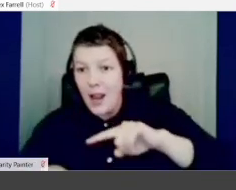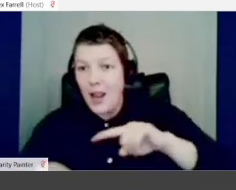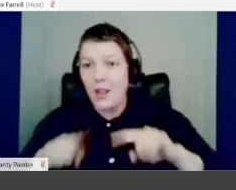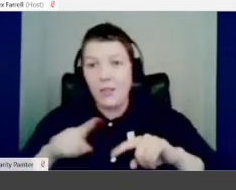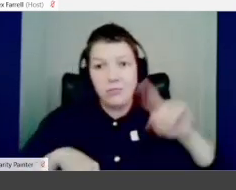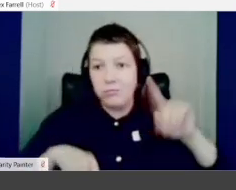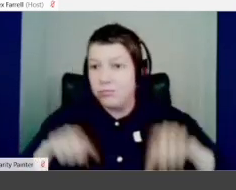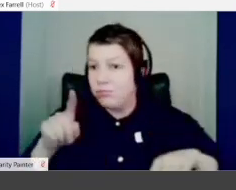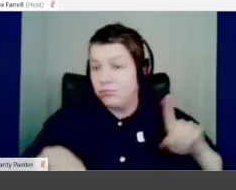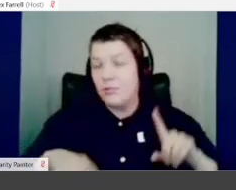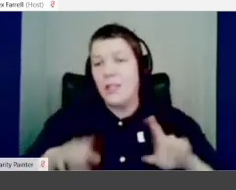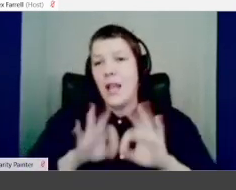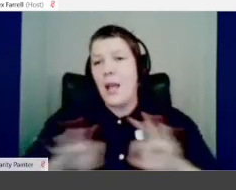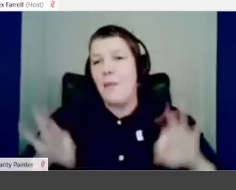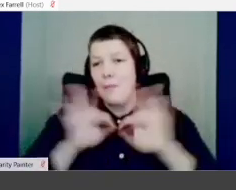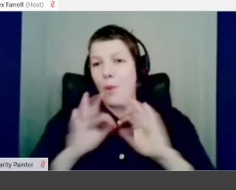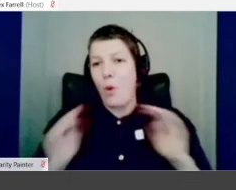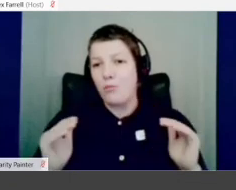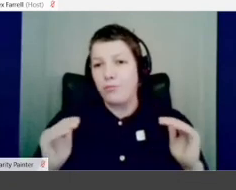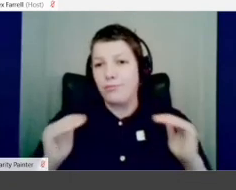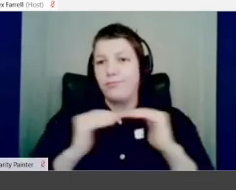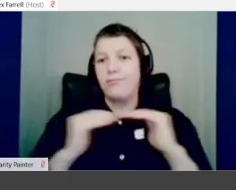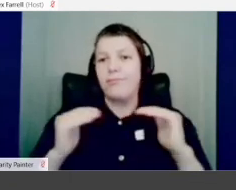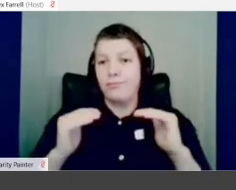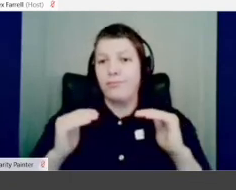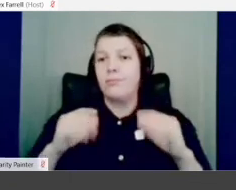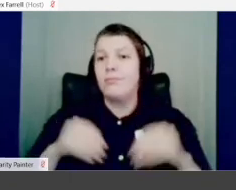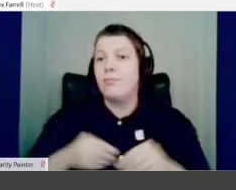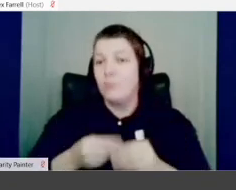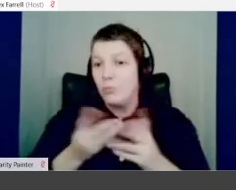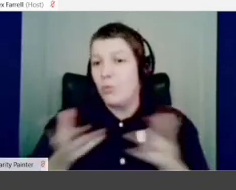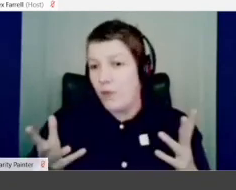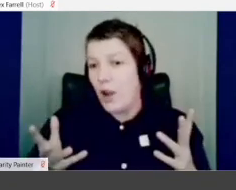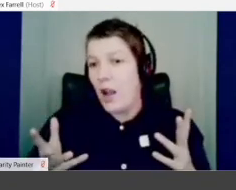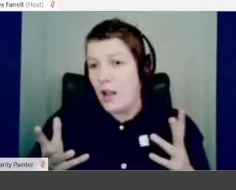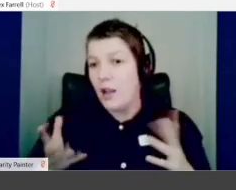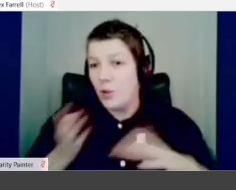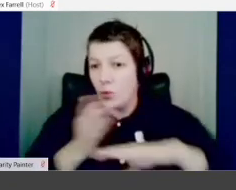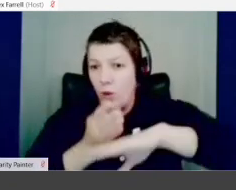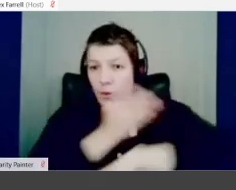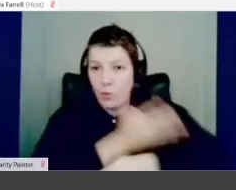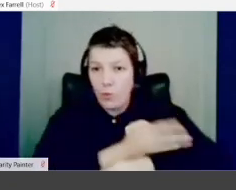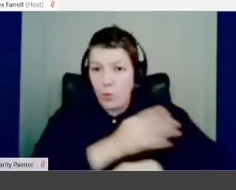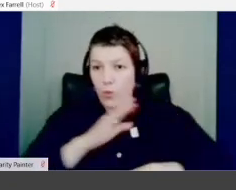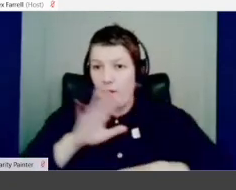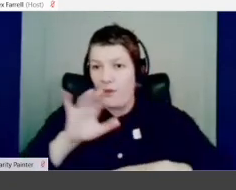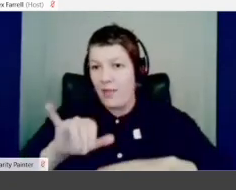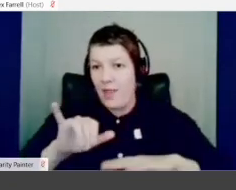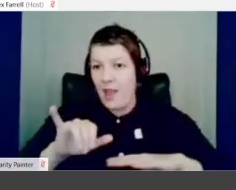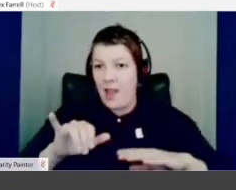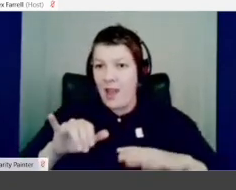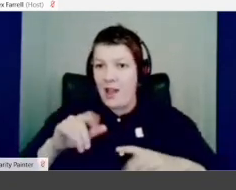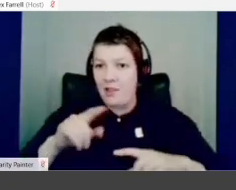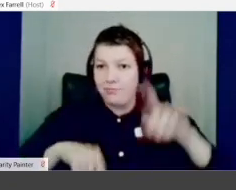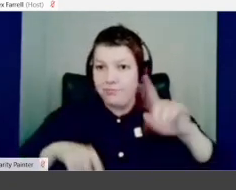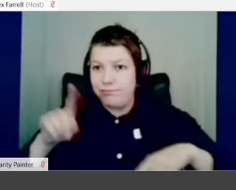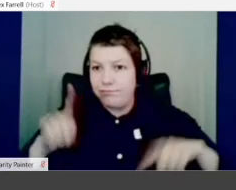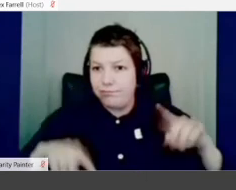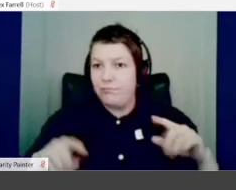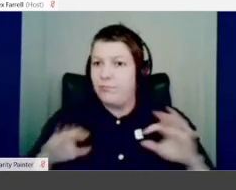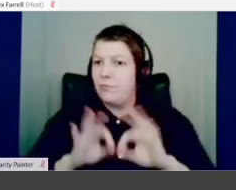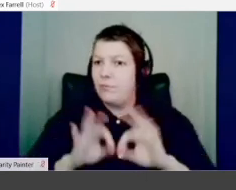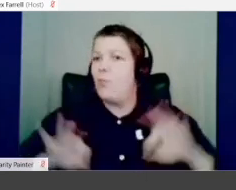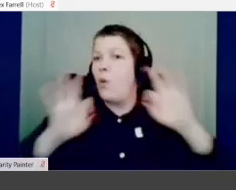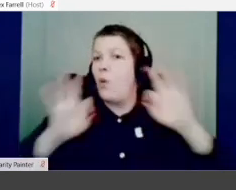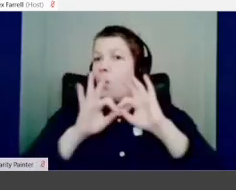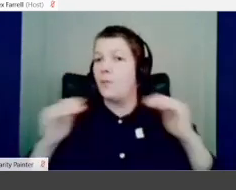And that's one of the reasons that I think it's so wonderful to be here in Chattanooga and to be surrounded by people who